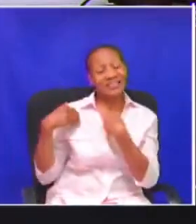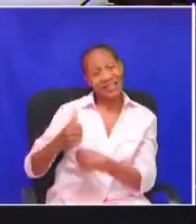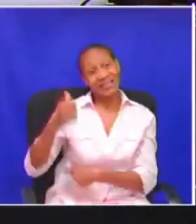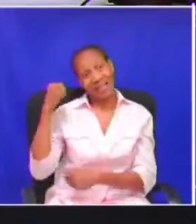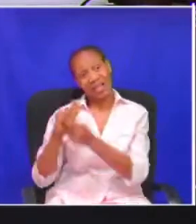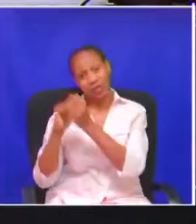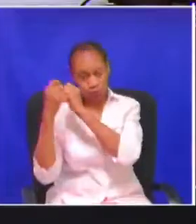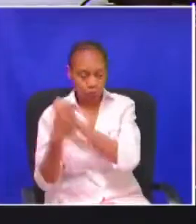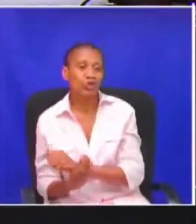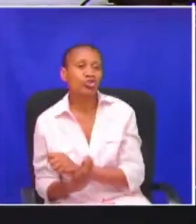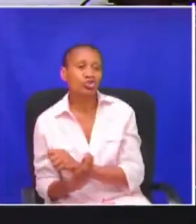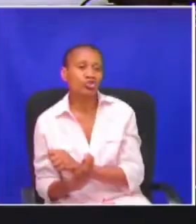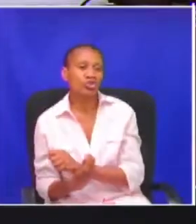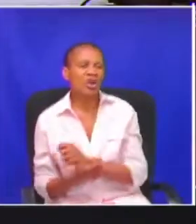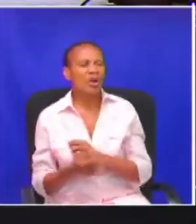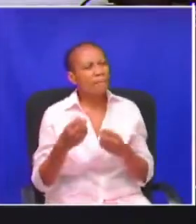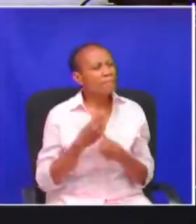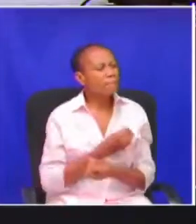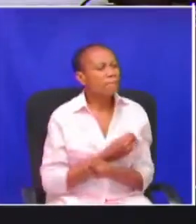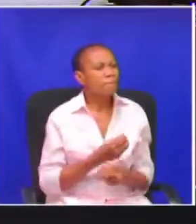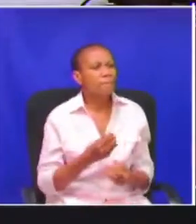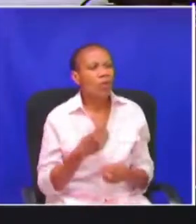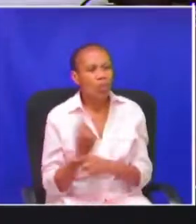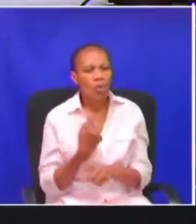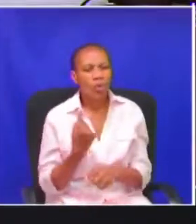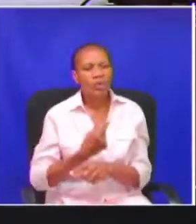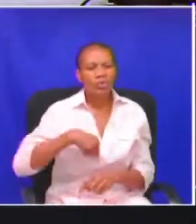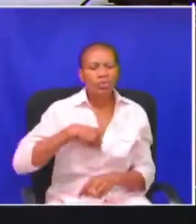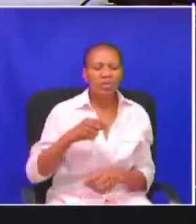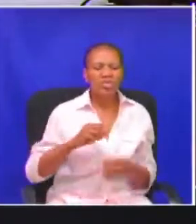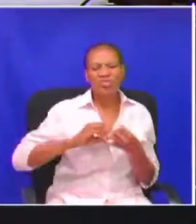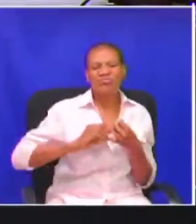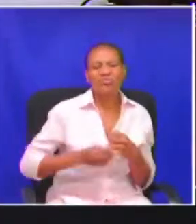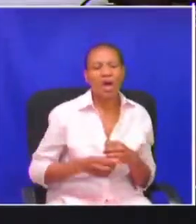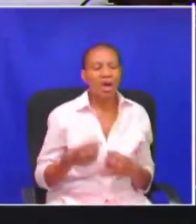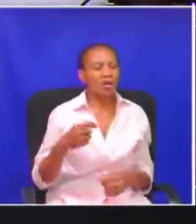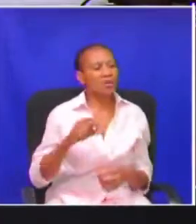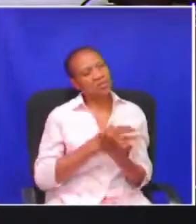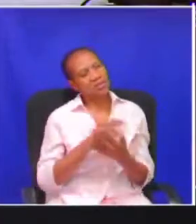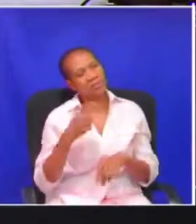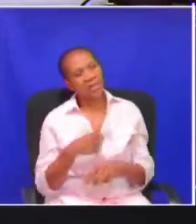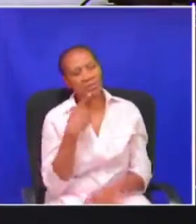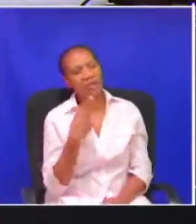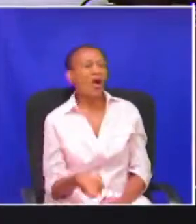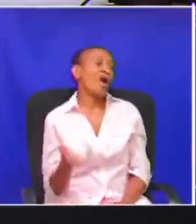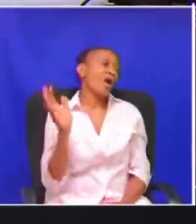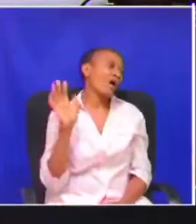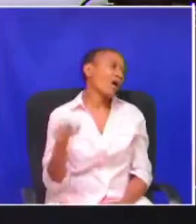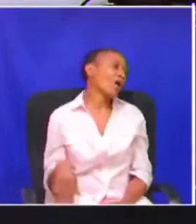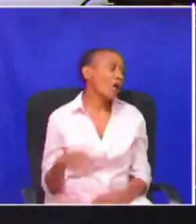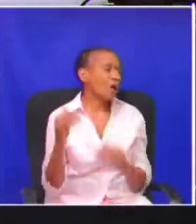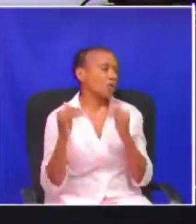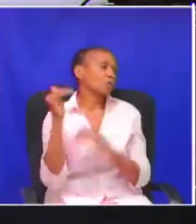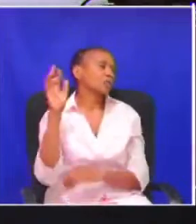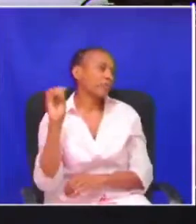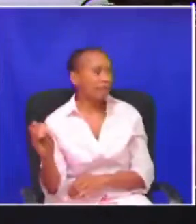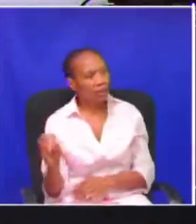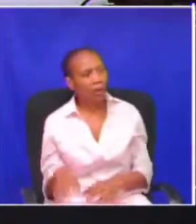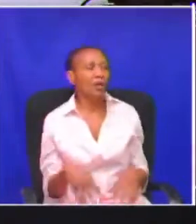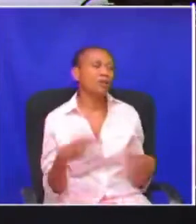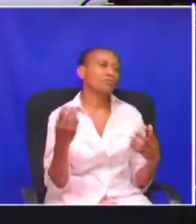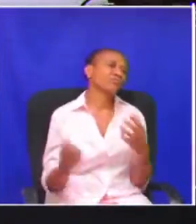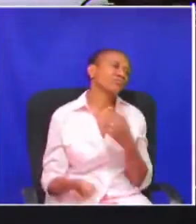quite often, we are just glib. We just say, yeah, there's inequality. It's like inequality just